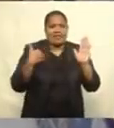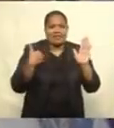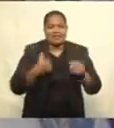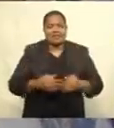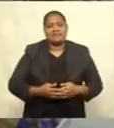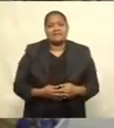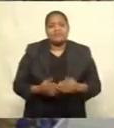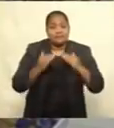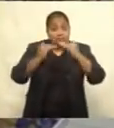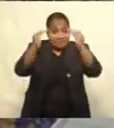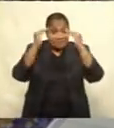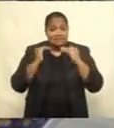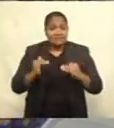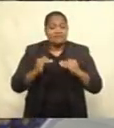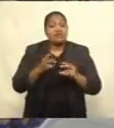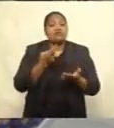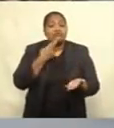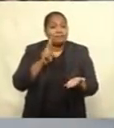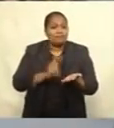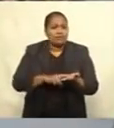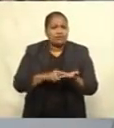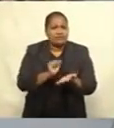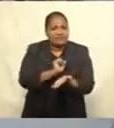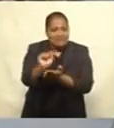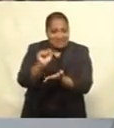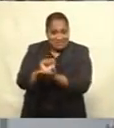Coming up, reports of conditional selling